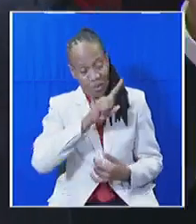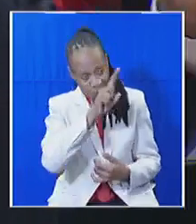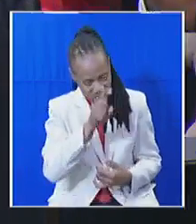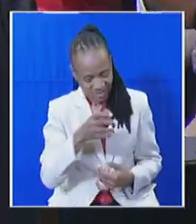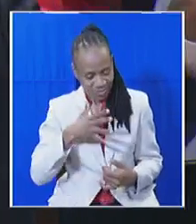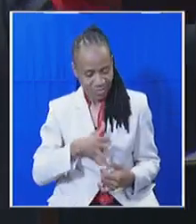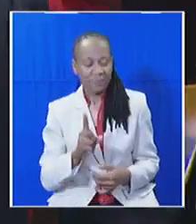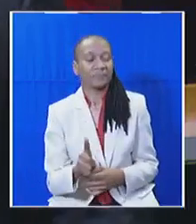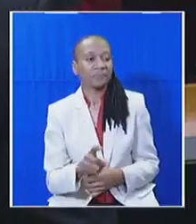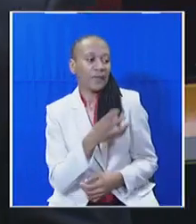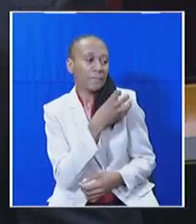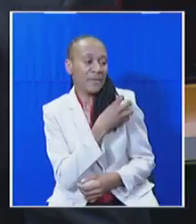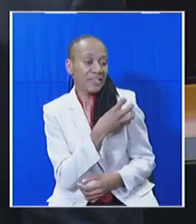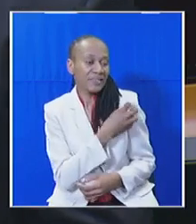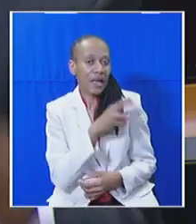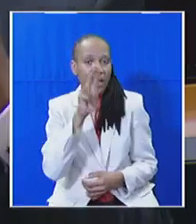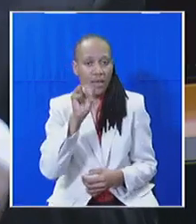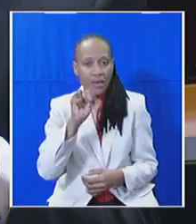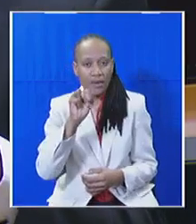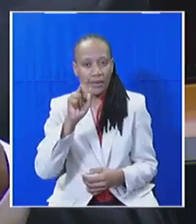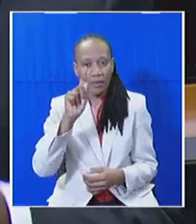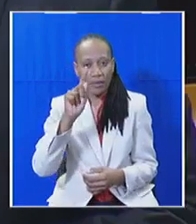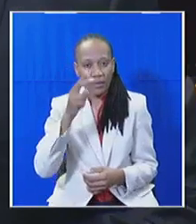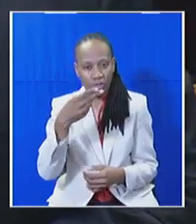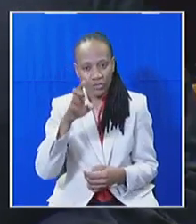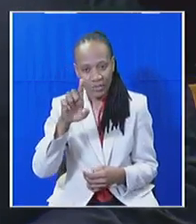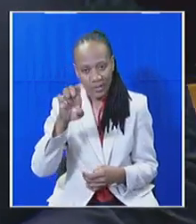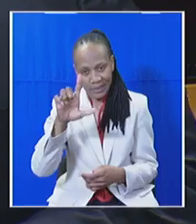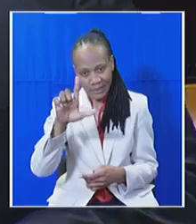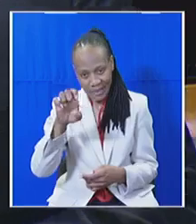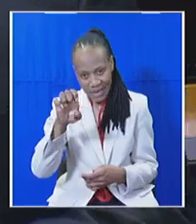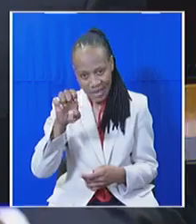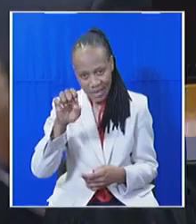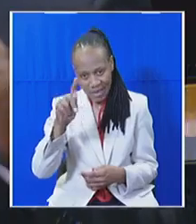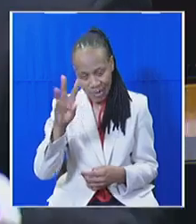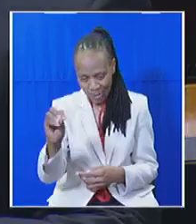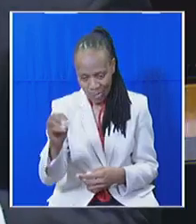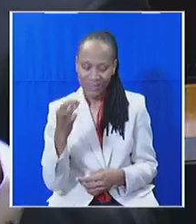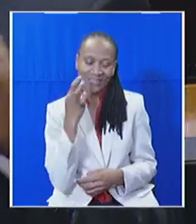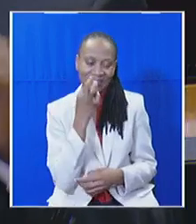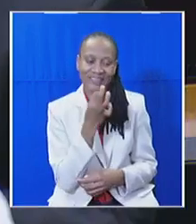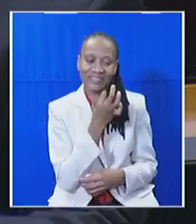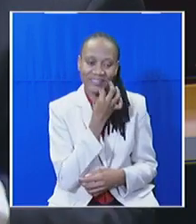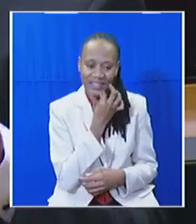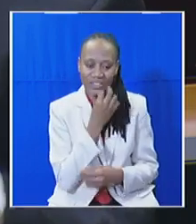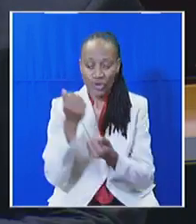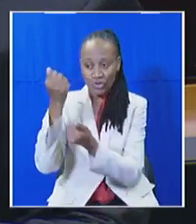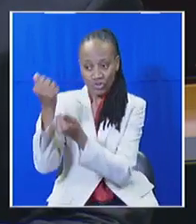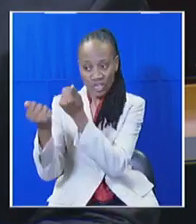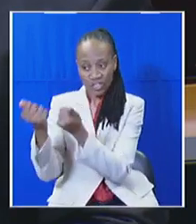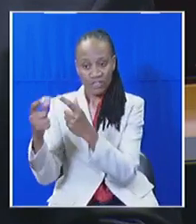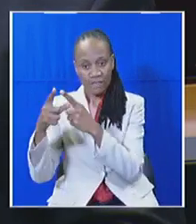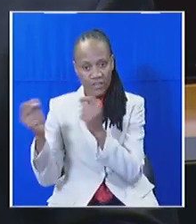Minister Ntleko said the judges meet with certain